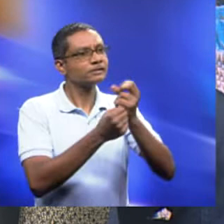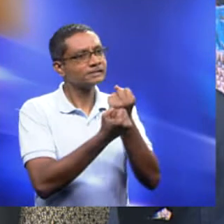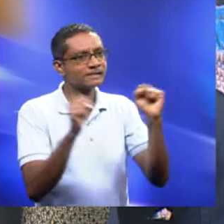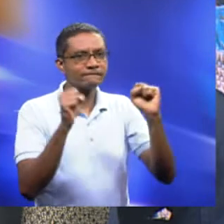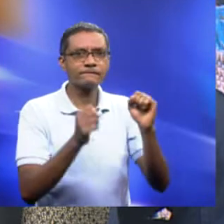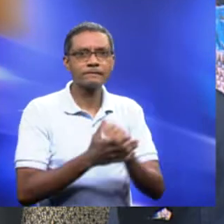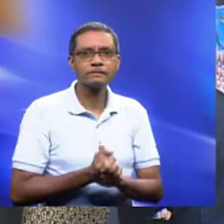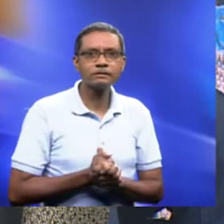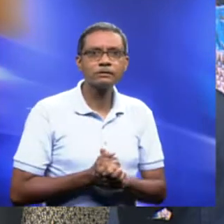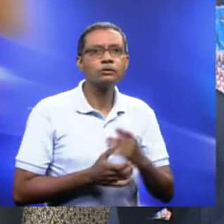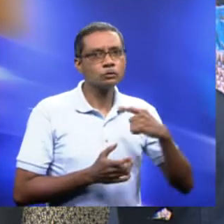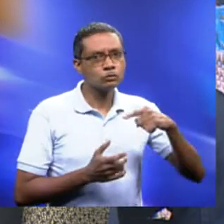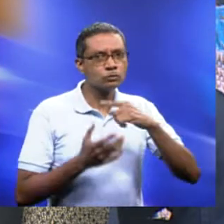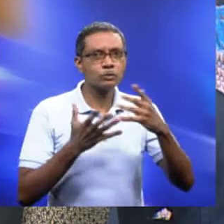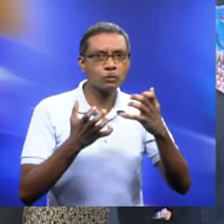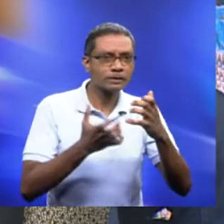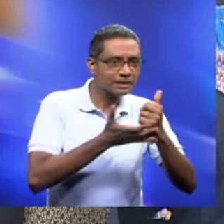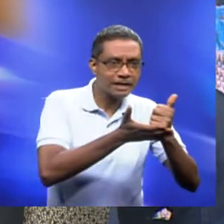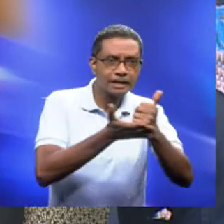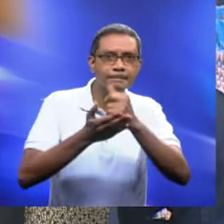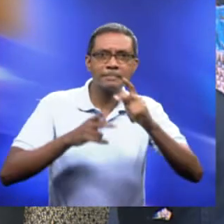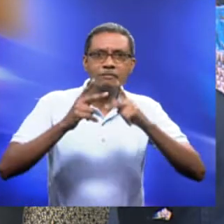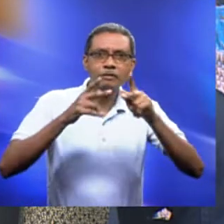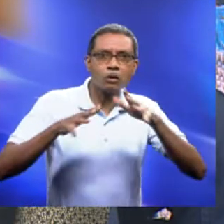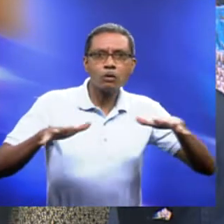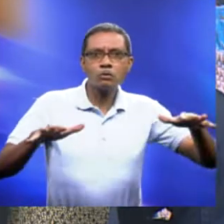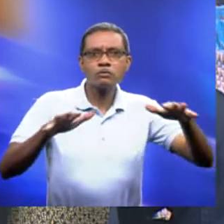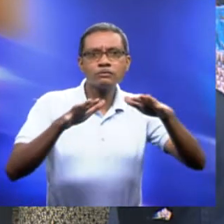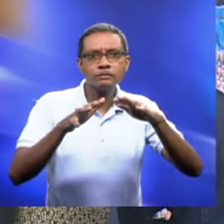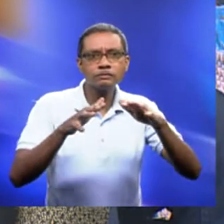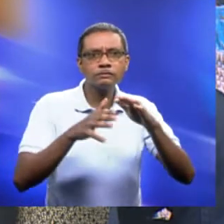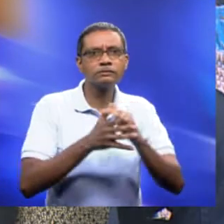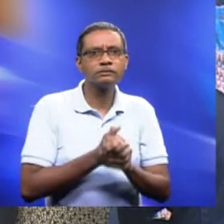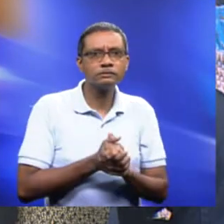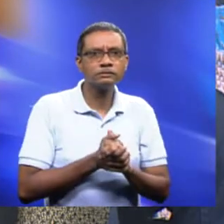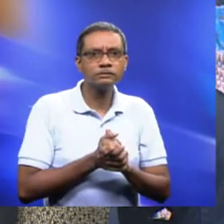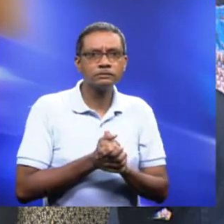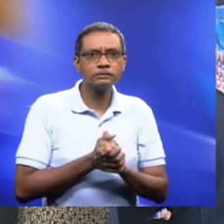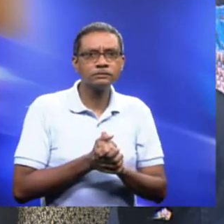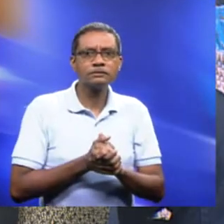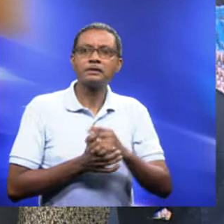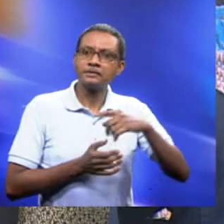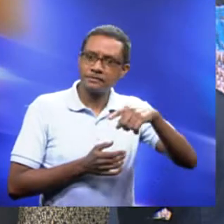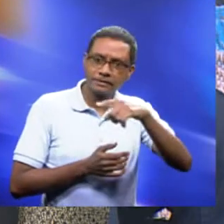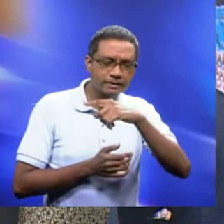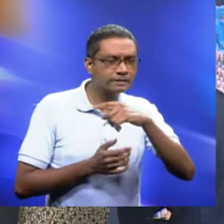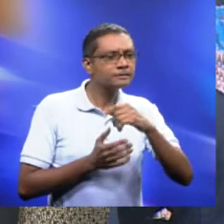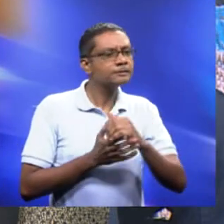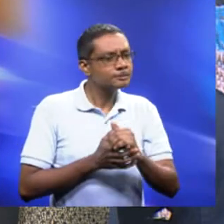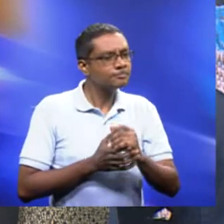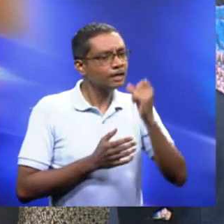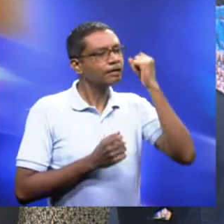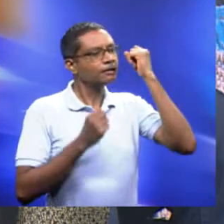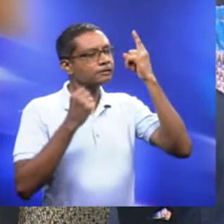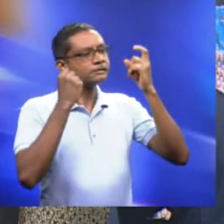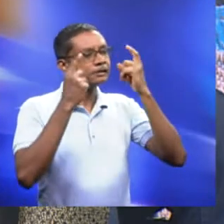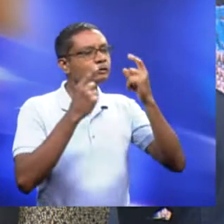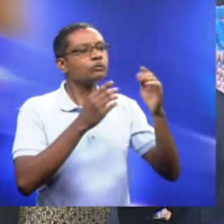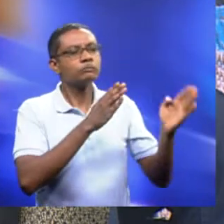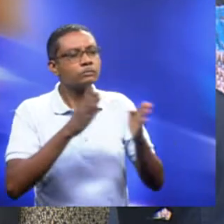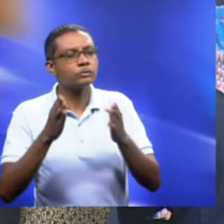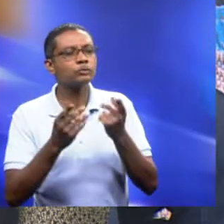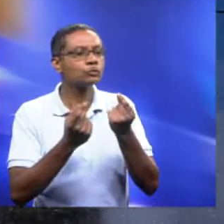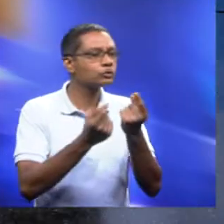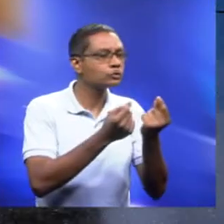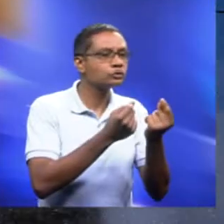for us to help citizens of Trinidad and Tobago to reach a level that we could say that we are cyber safe. And that is really